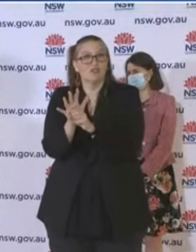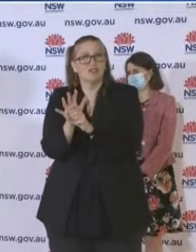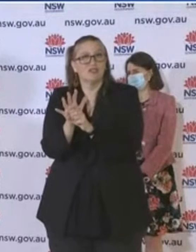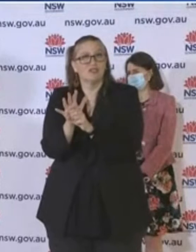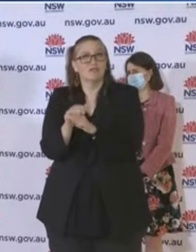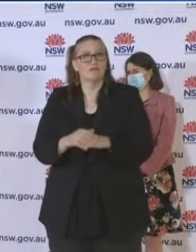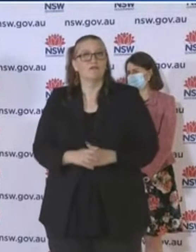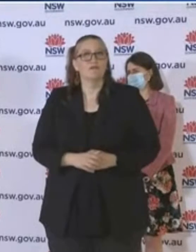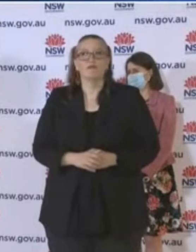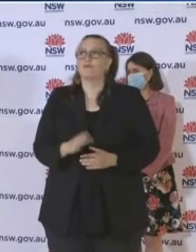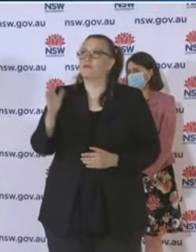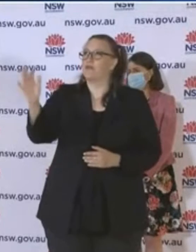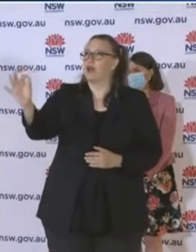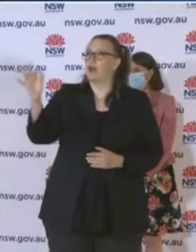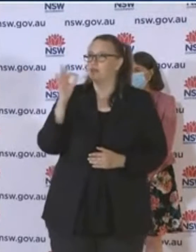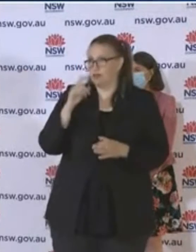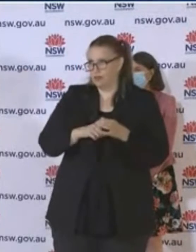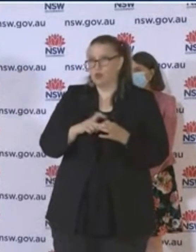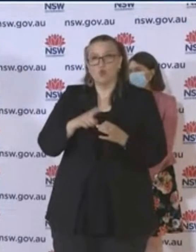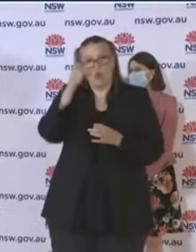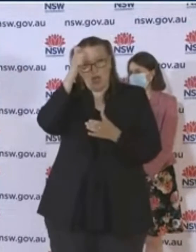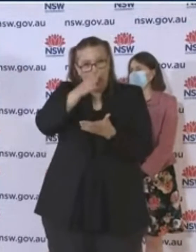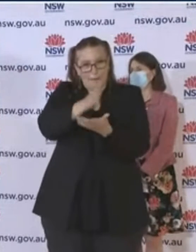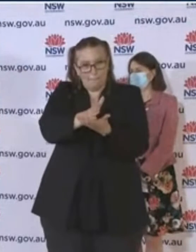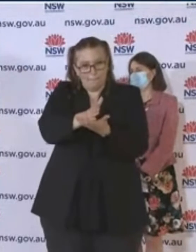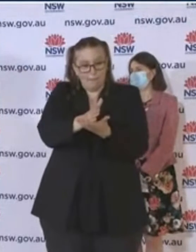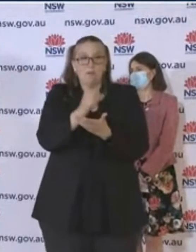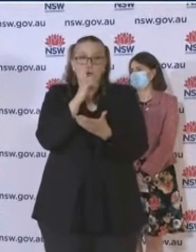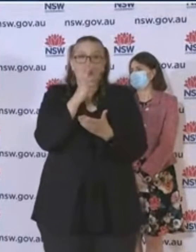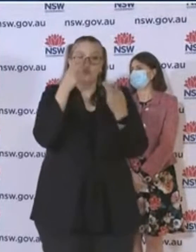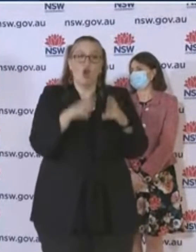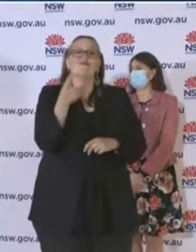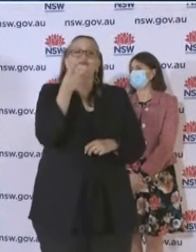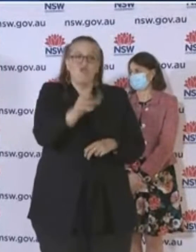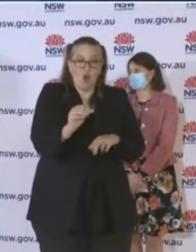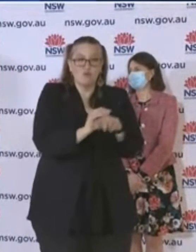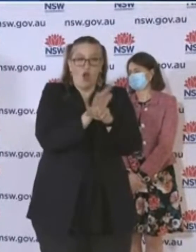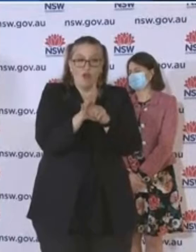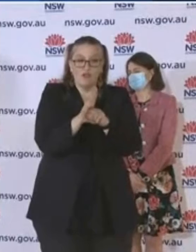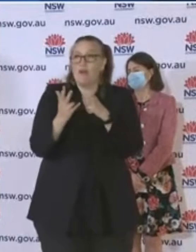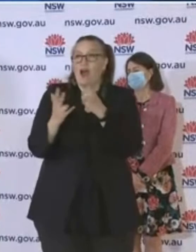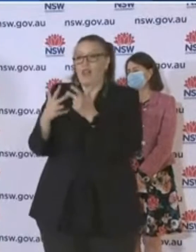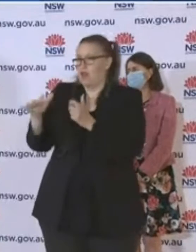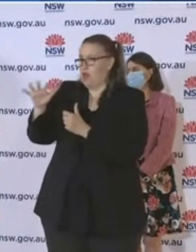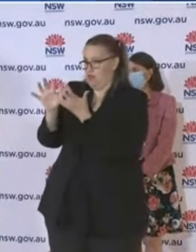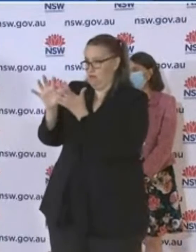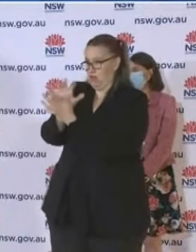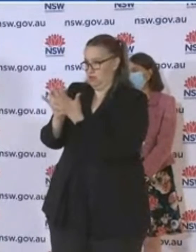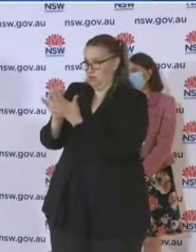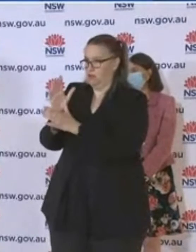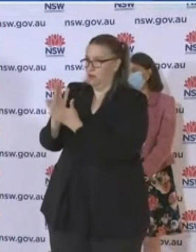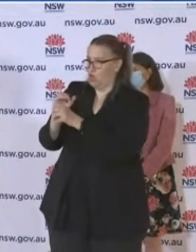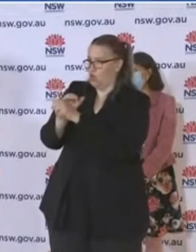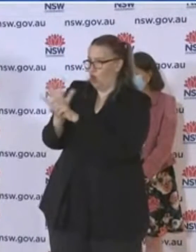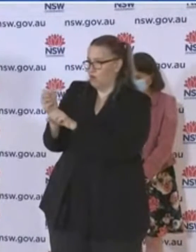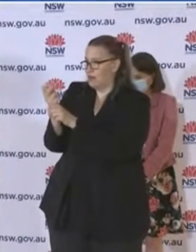where you'll clearly say where you know for sure that they died of COVID, but in other cases to be safe. Exactly, it's a mix, and it's often very